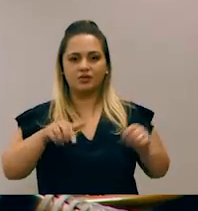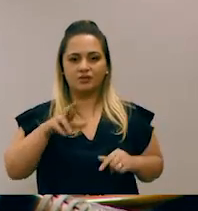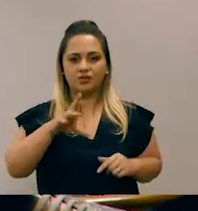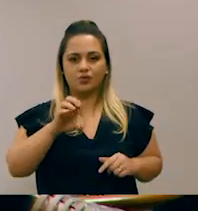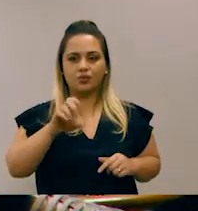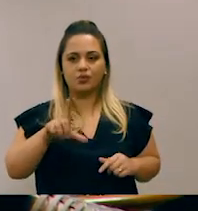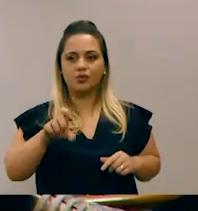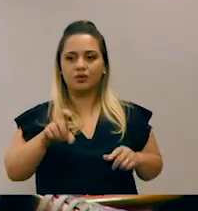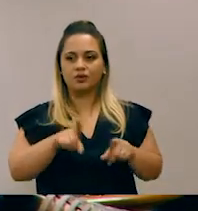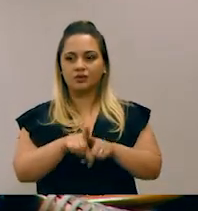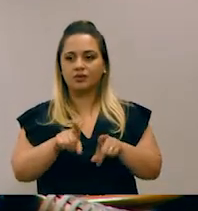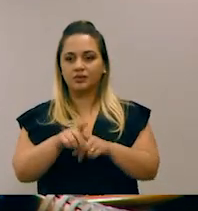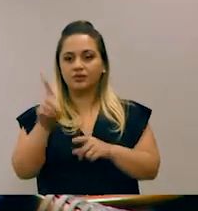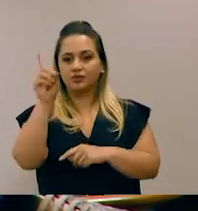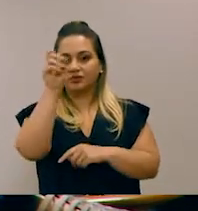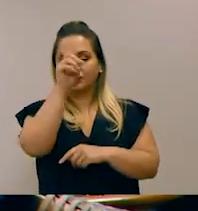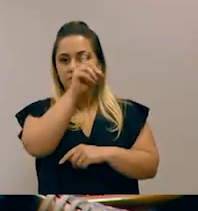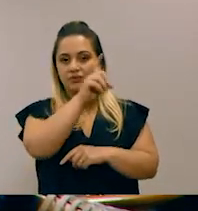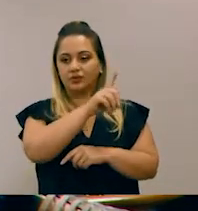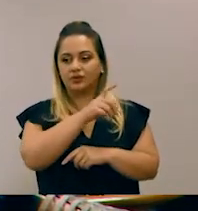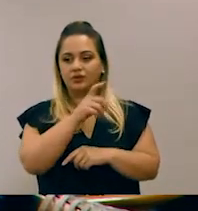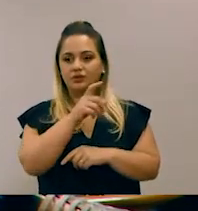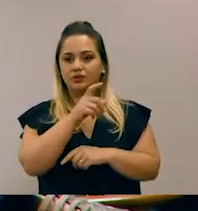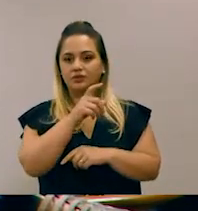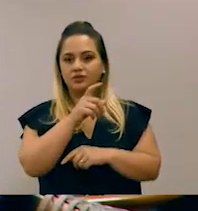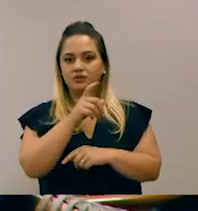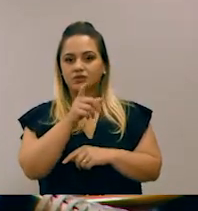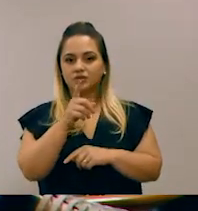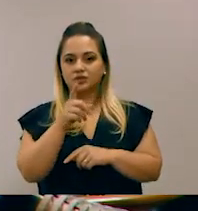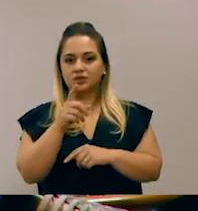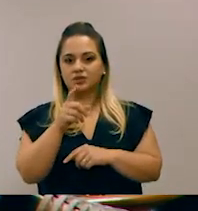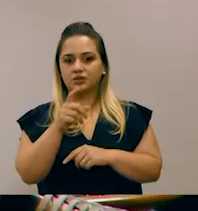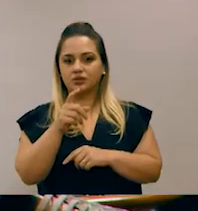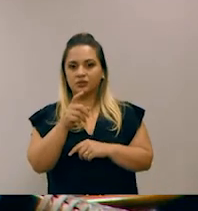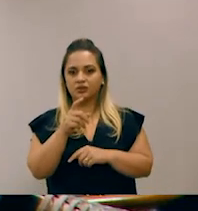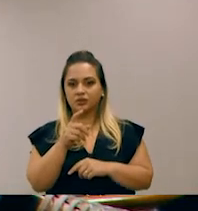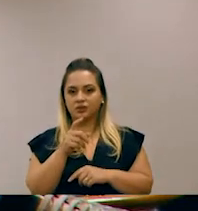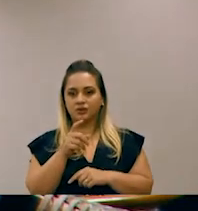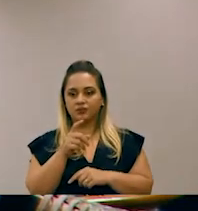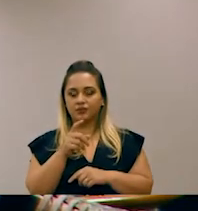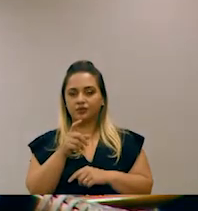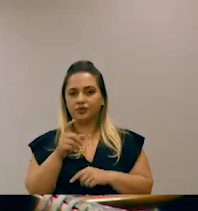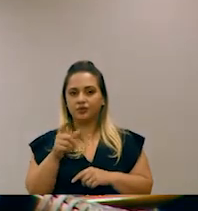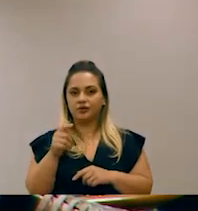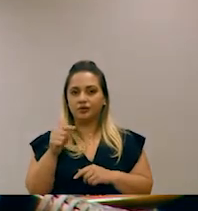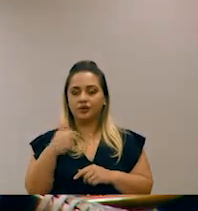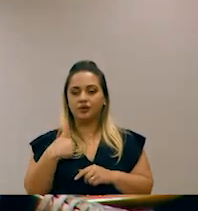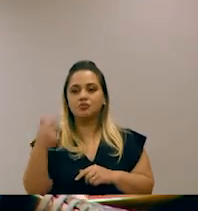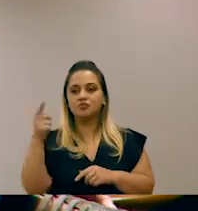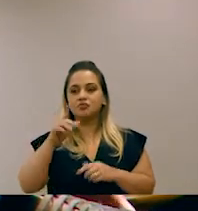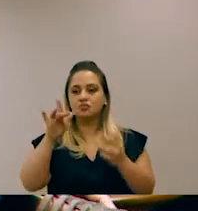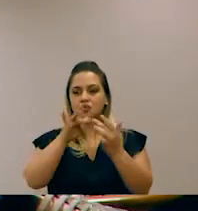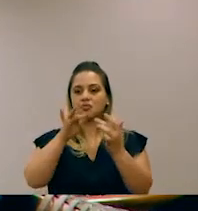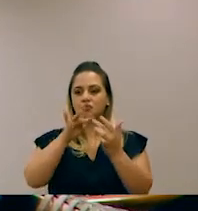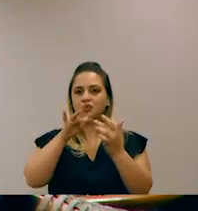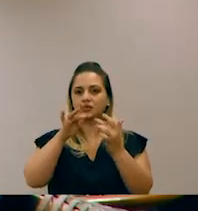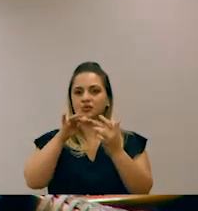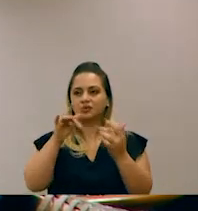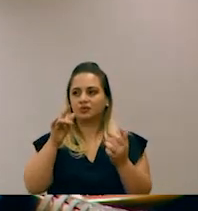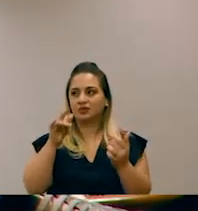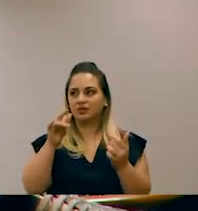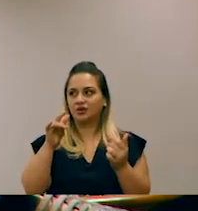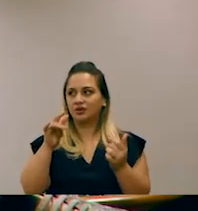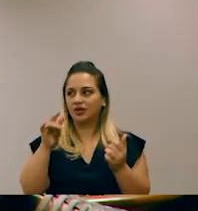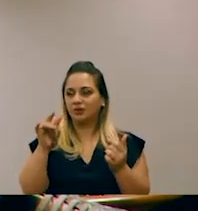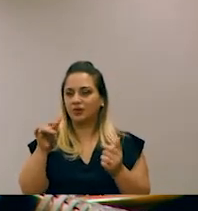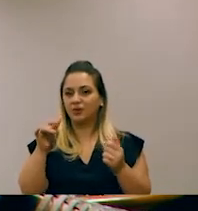worked with this, but it was difficult for me to collect all the data because of the time that I had for